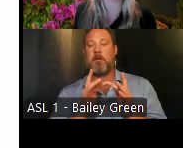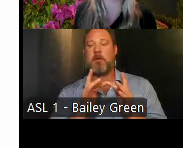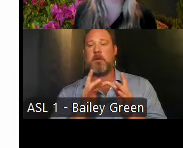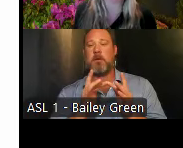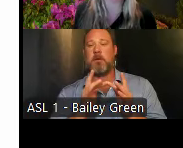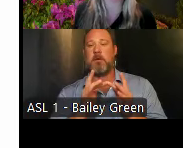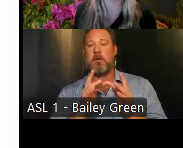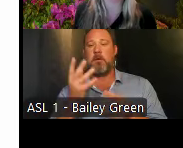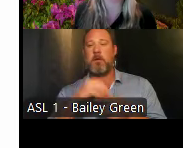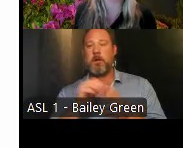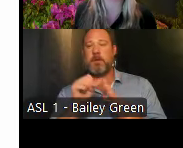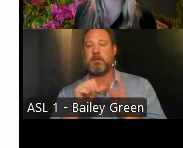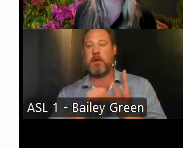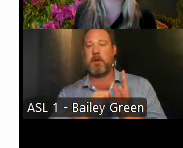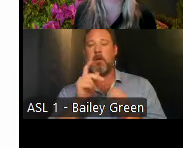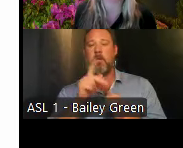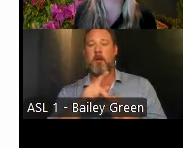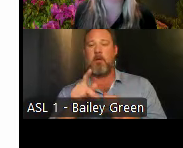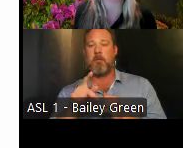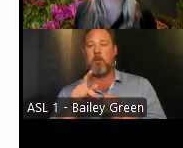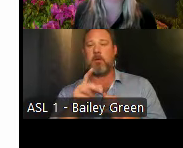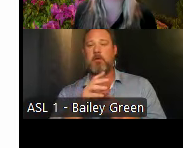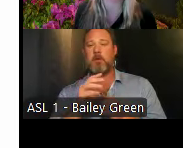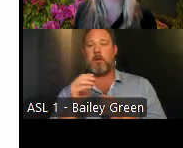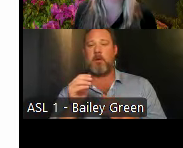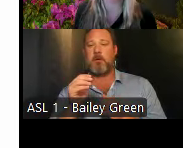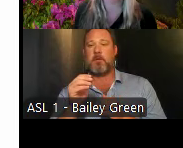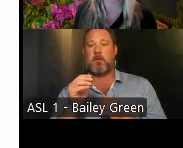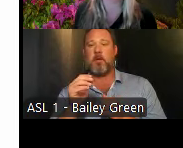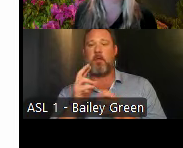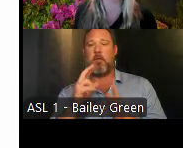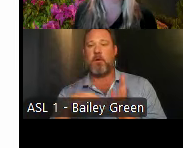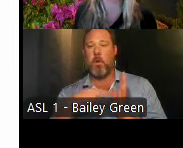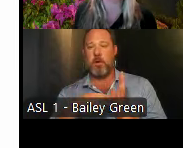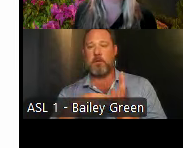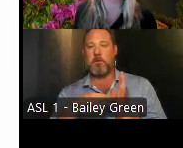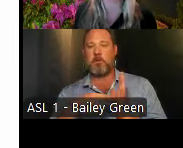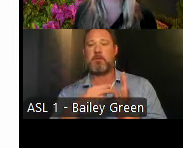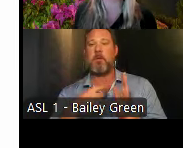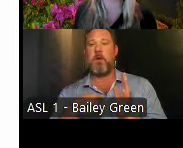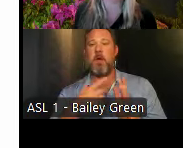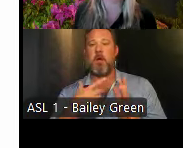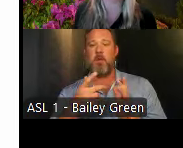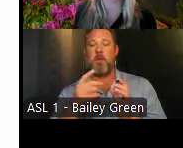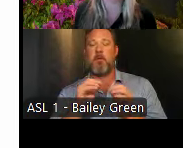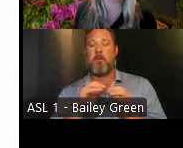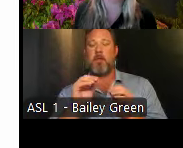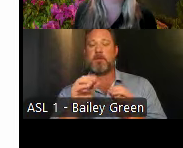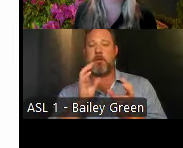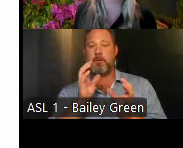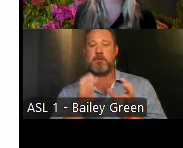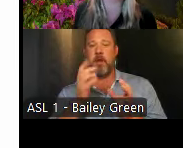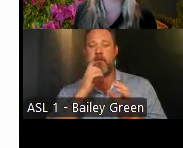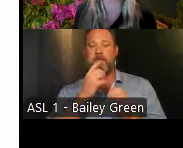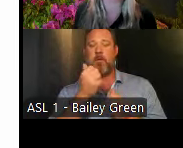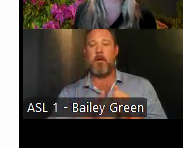the agenda, the PowerPoint, as well as the recording. So I'll have my colleague place in the chat for